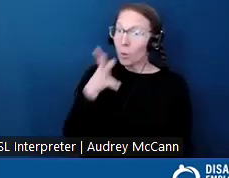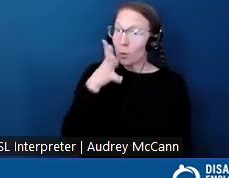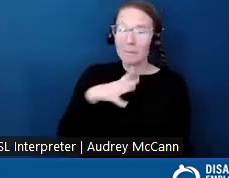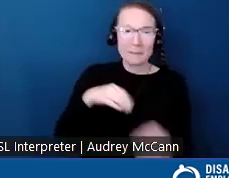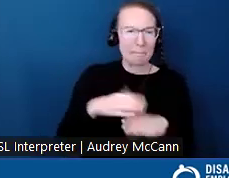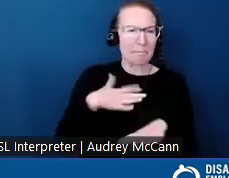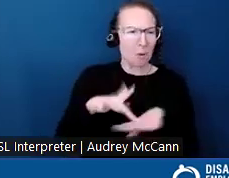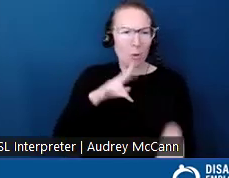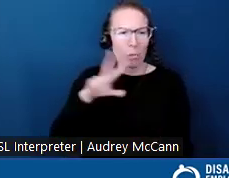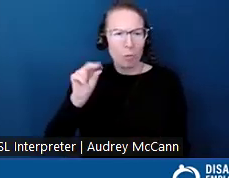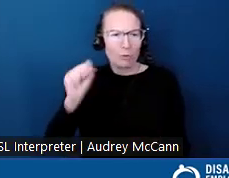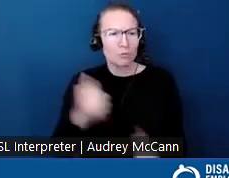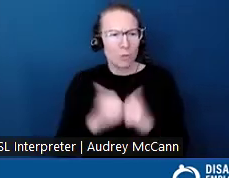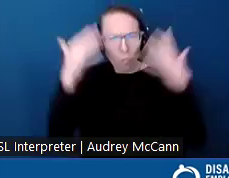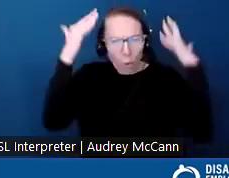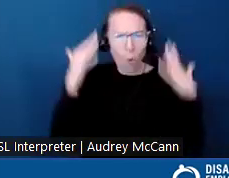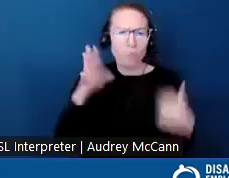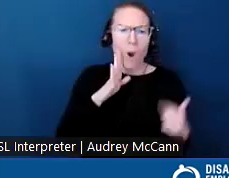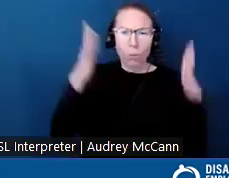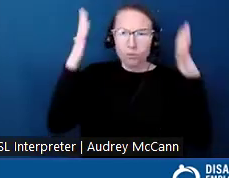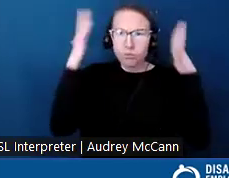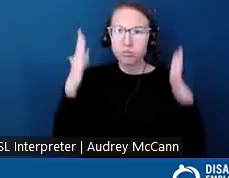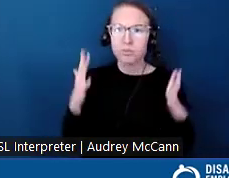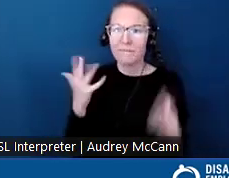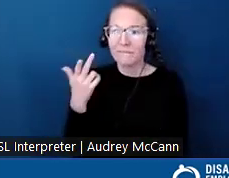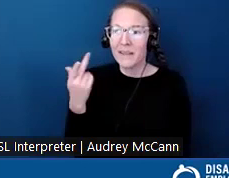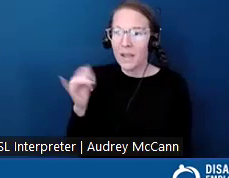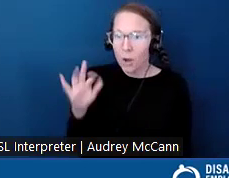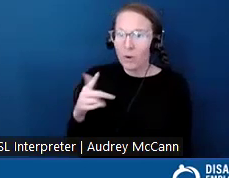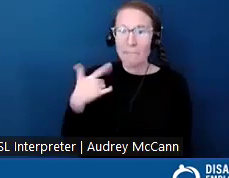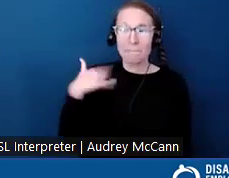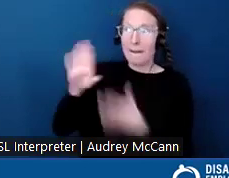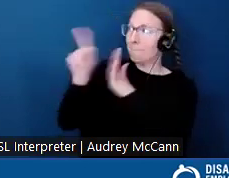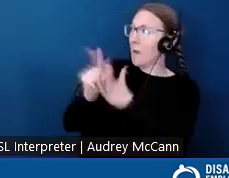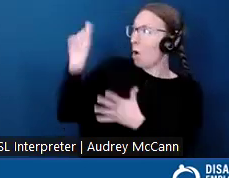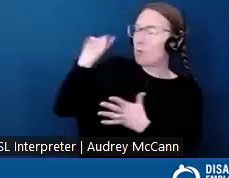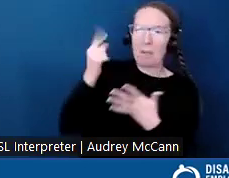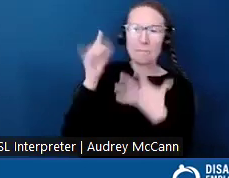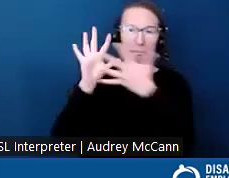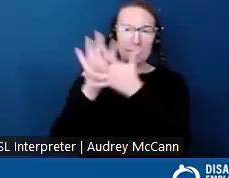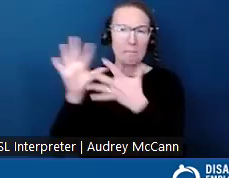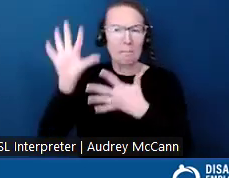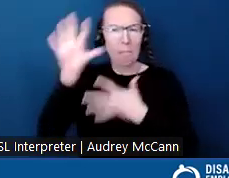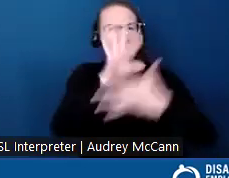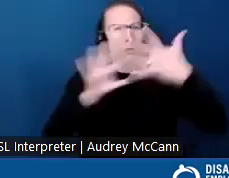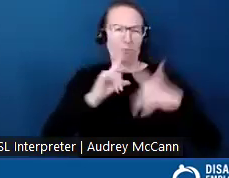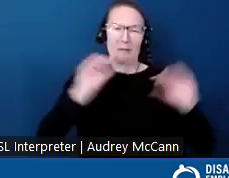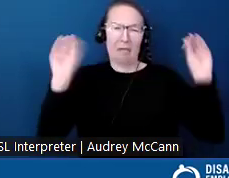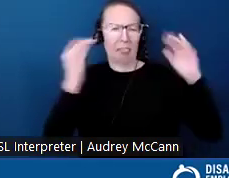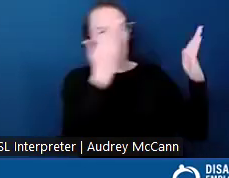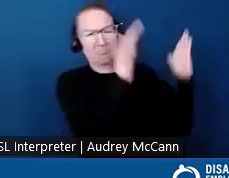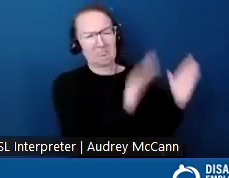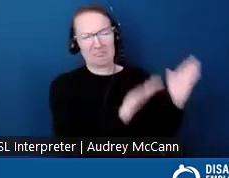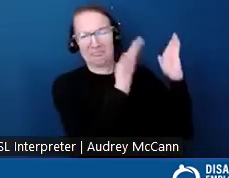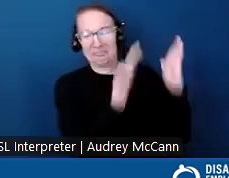long brown wavy hair, and I have a blurred background, so not much going on back there,